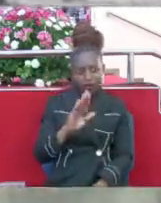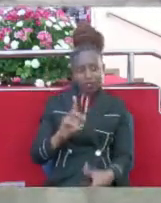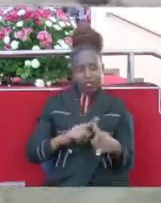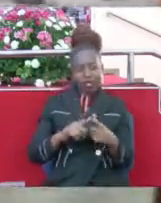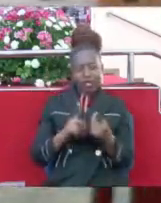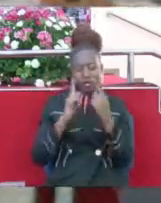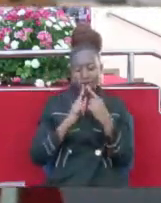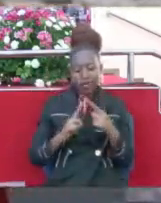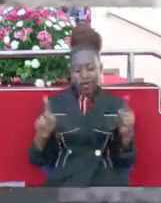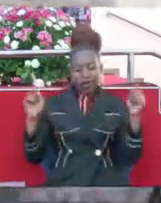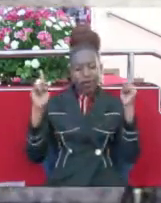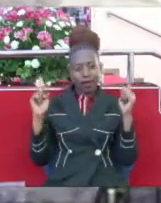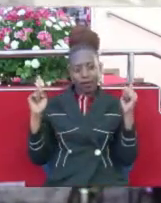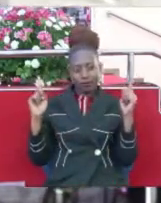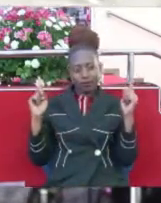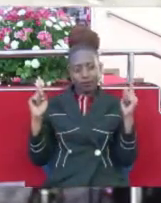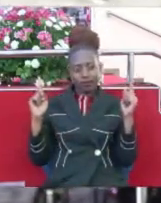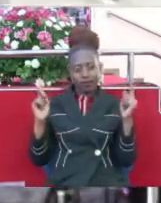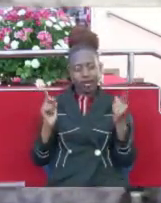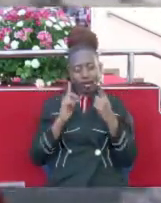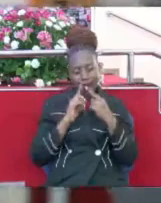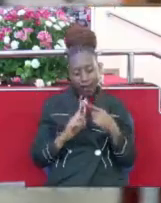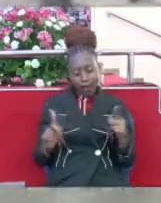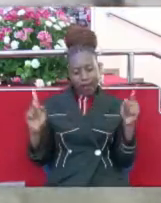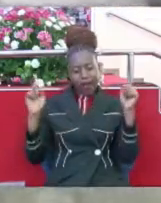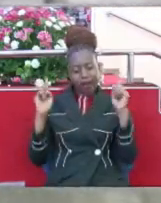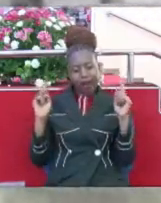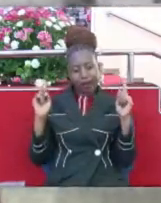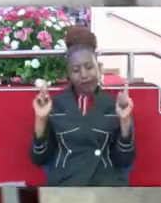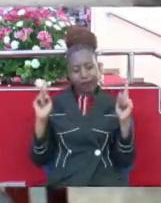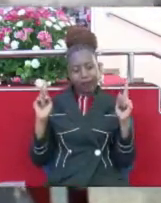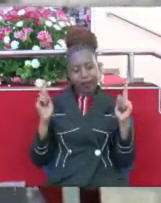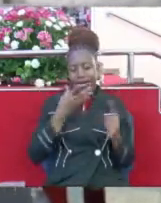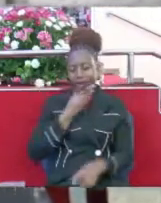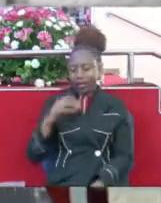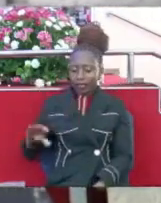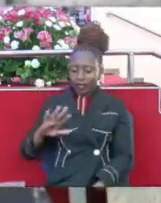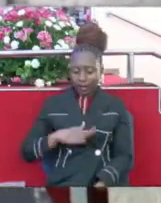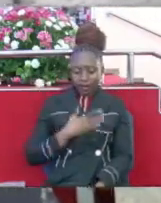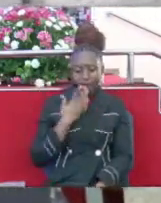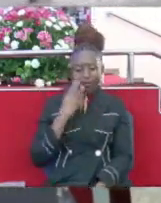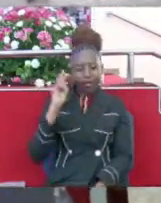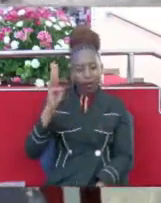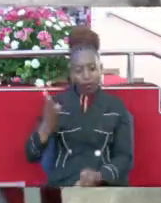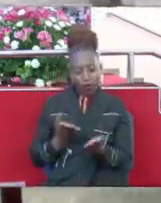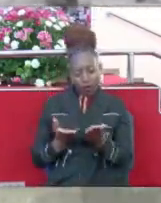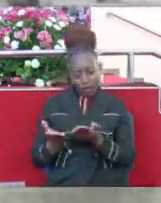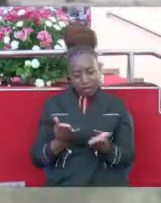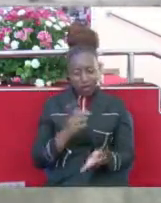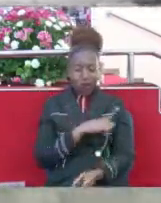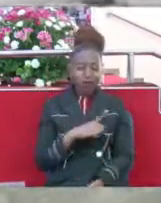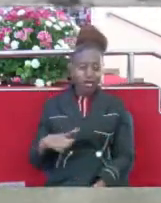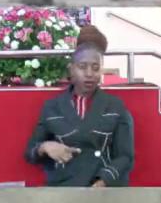therein and decree and declare that this son of mine will serve the Lord. He will